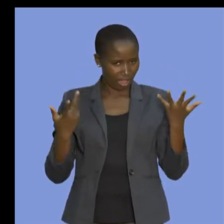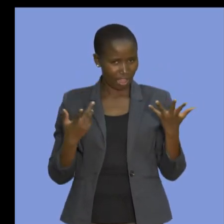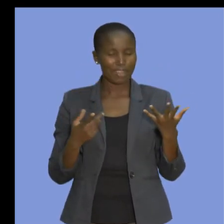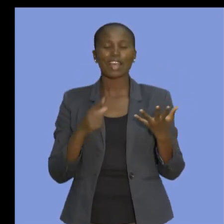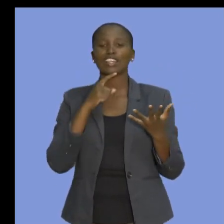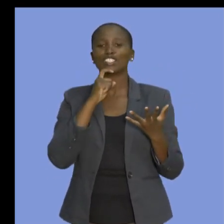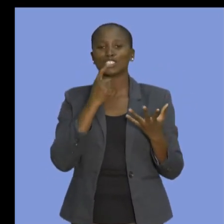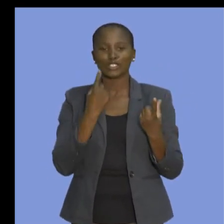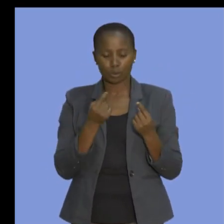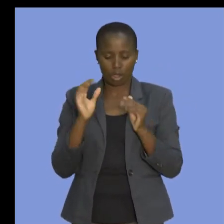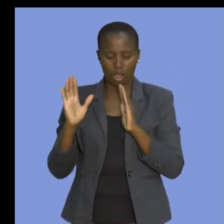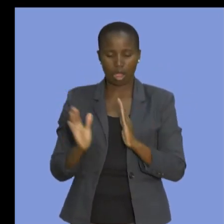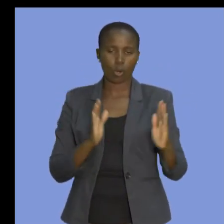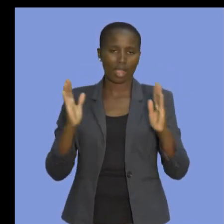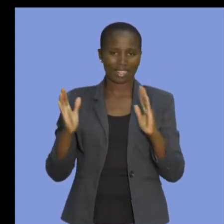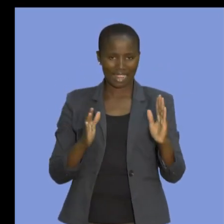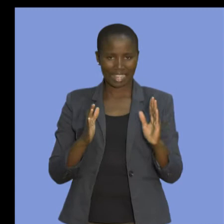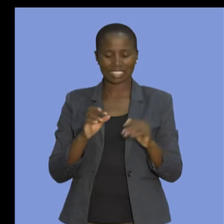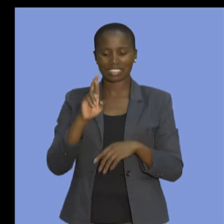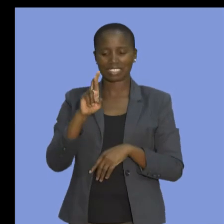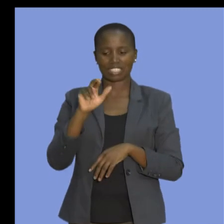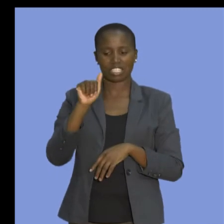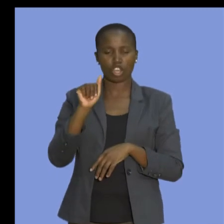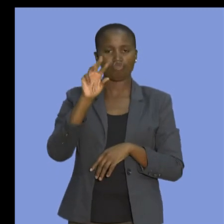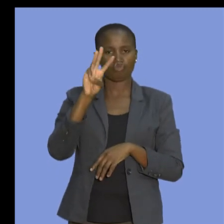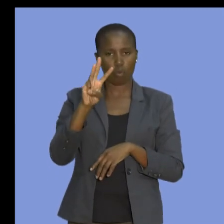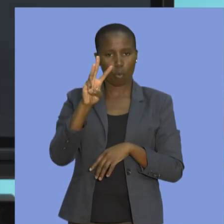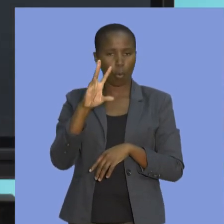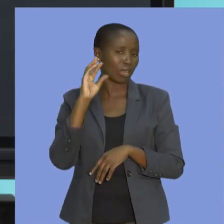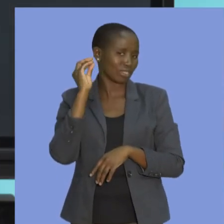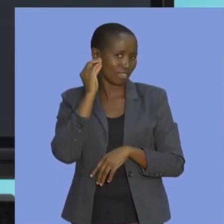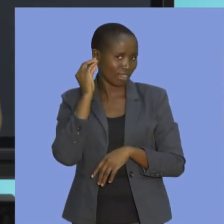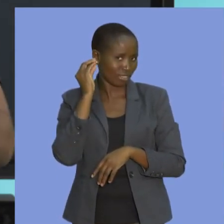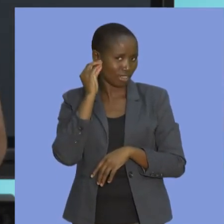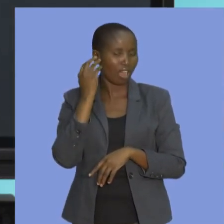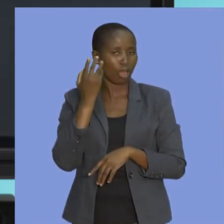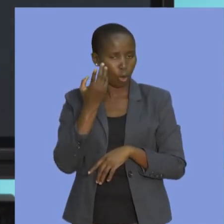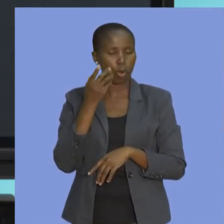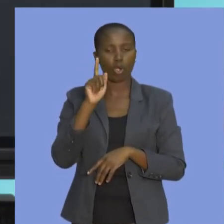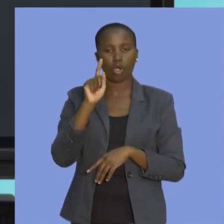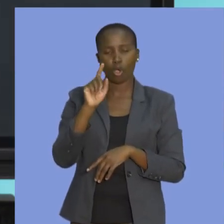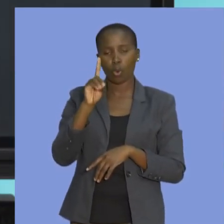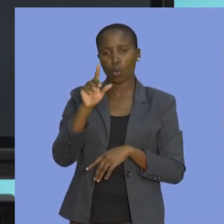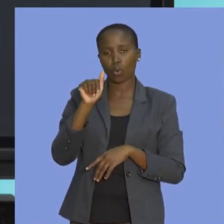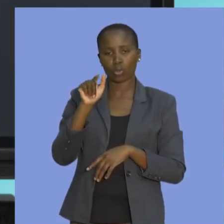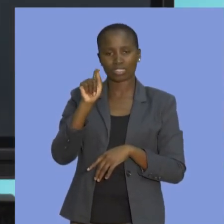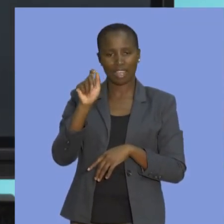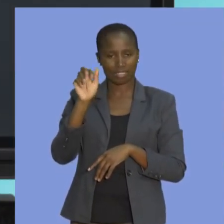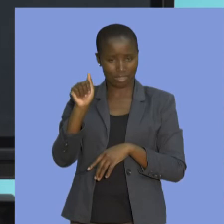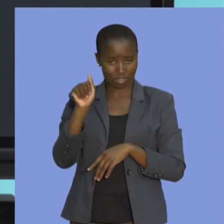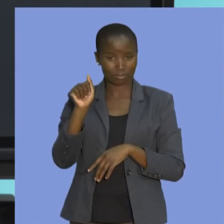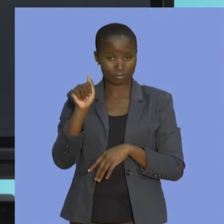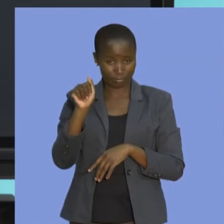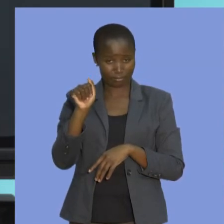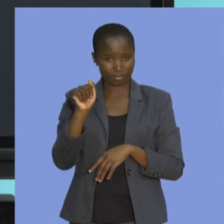class interval. Raw data, so frequency tables is used to organize raw data into